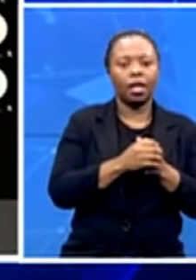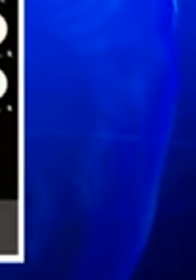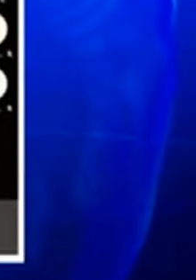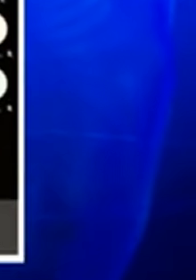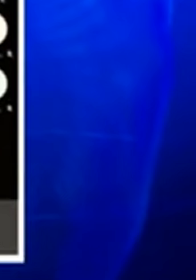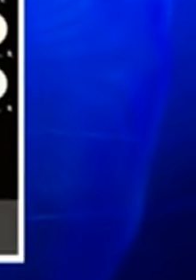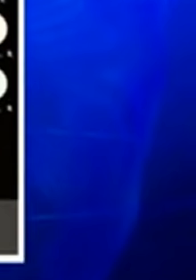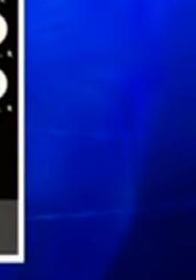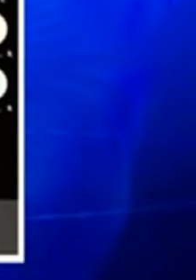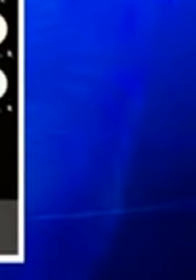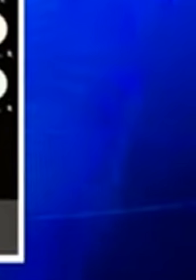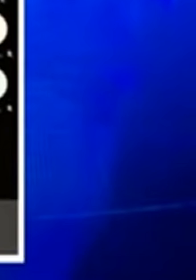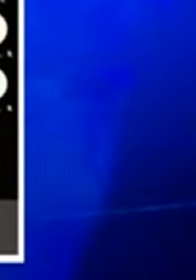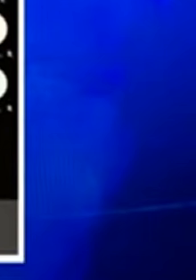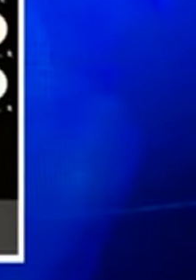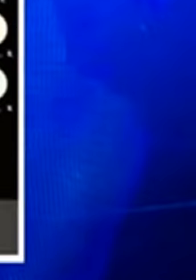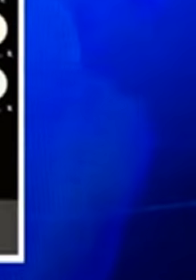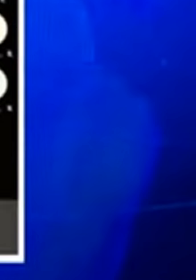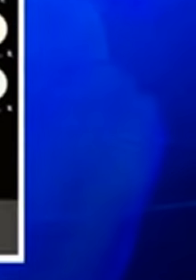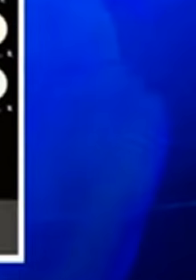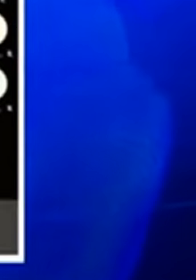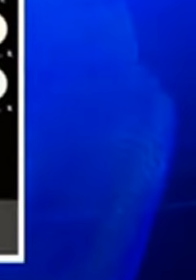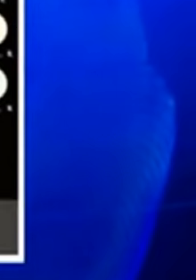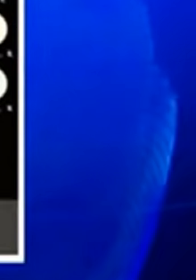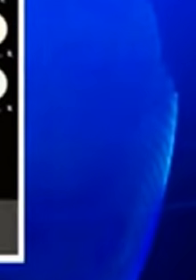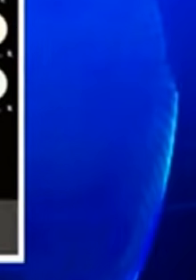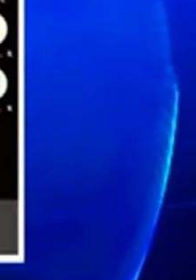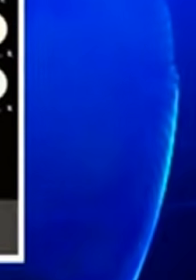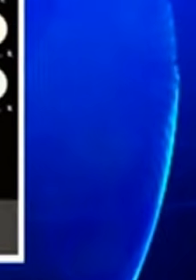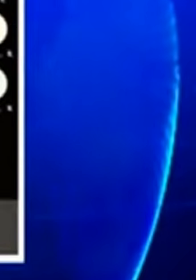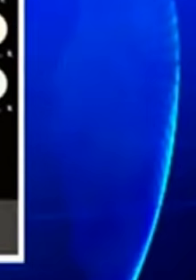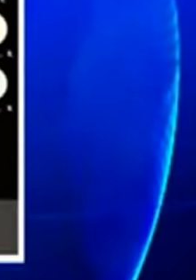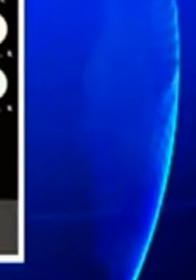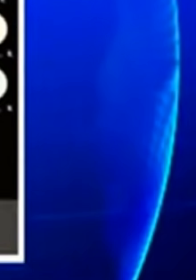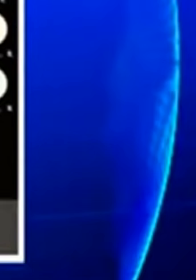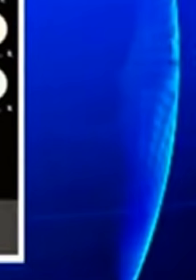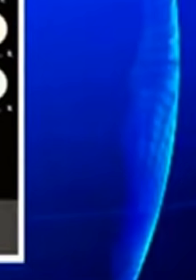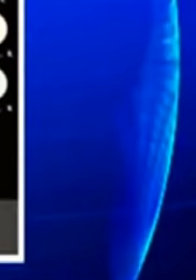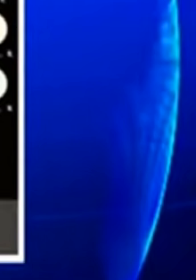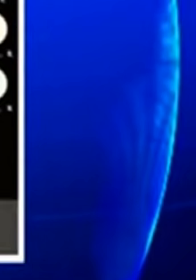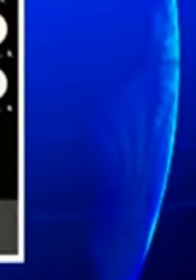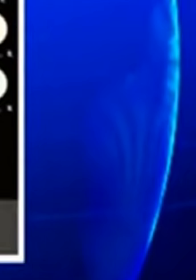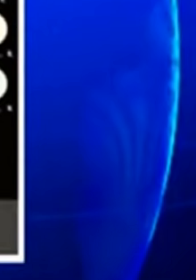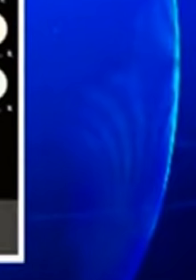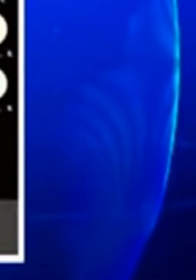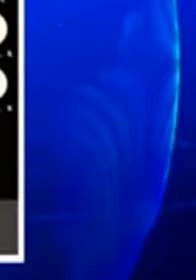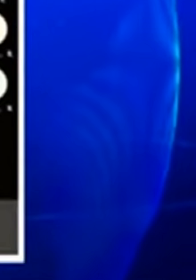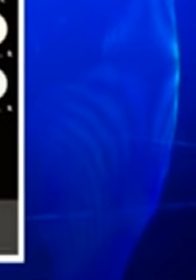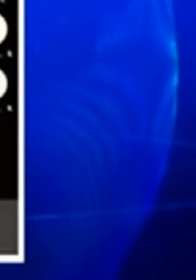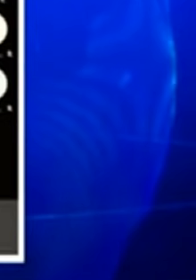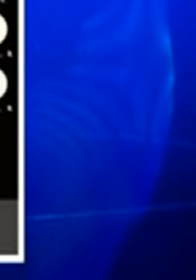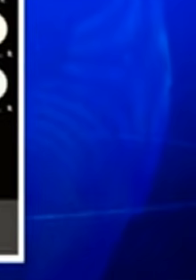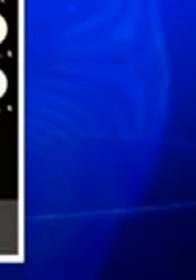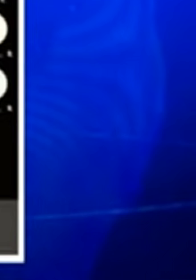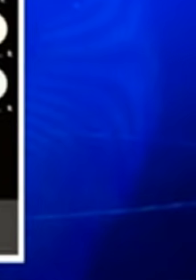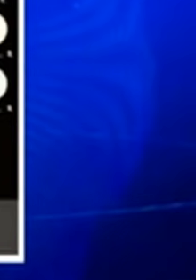Rule 25.70 does not relate in any manner whatsoever to a trial, and therefore the